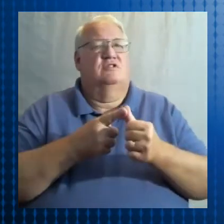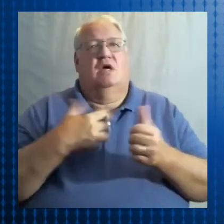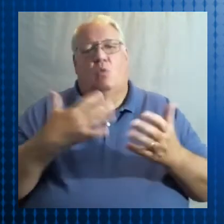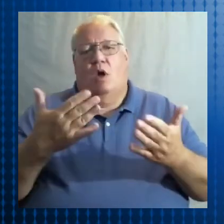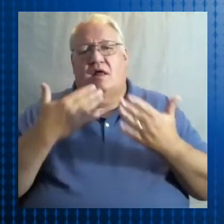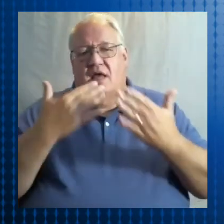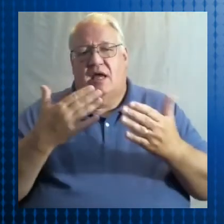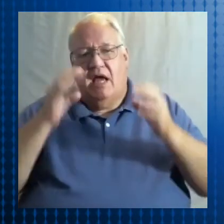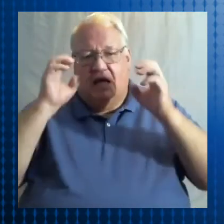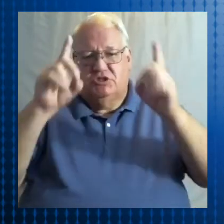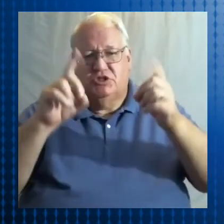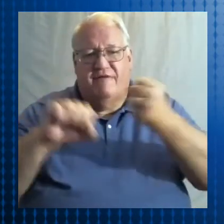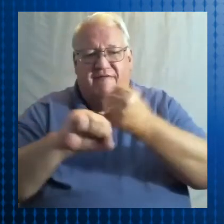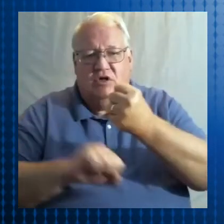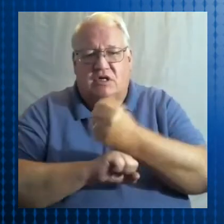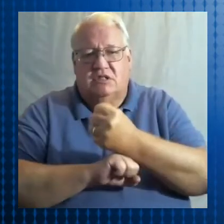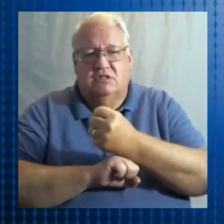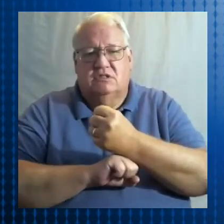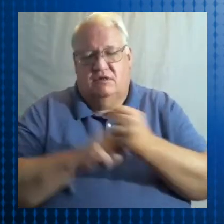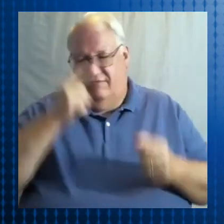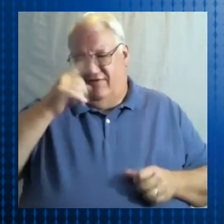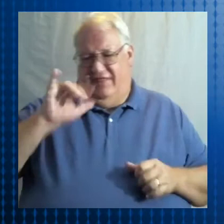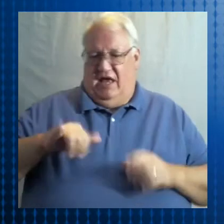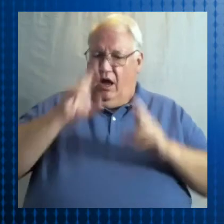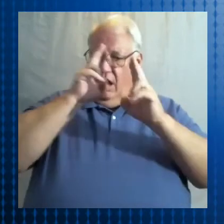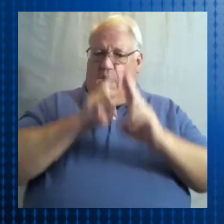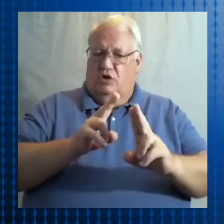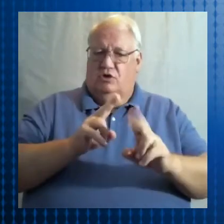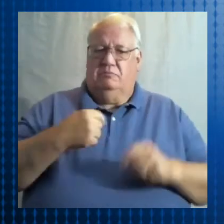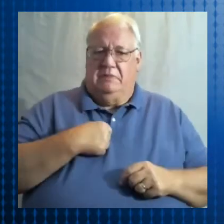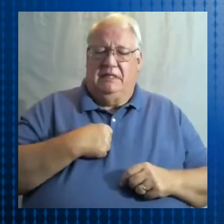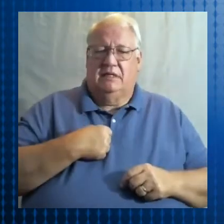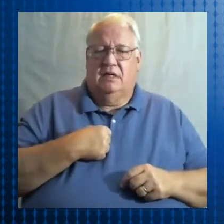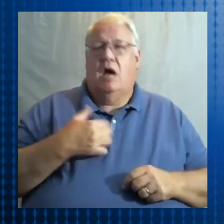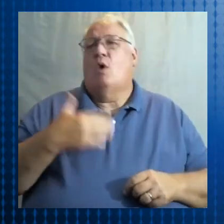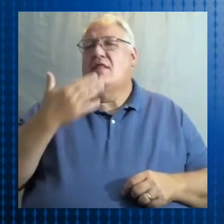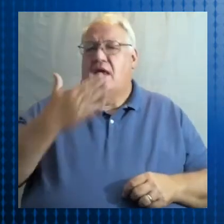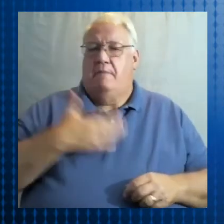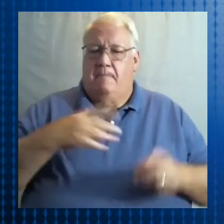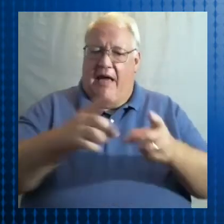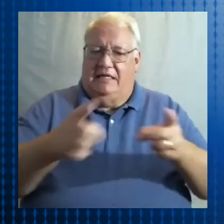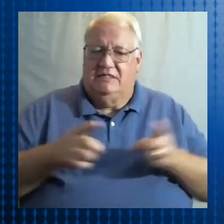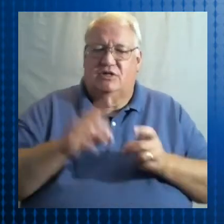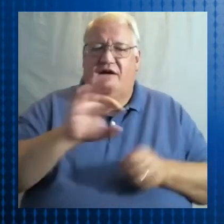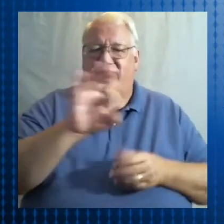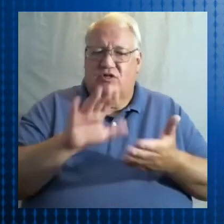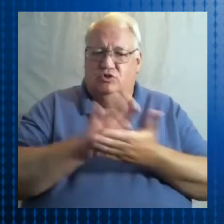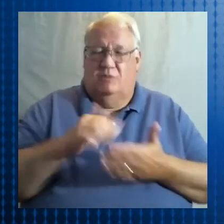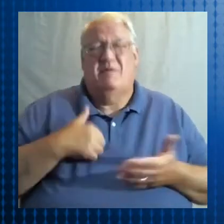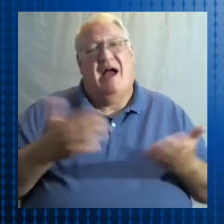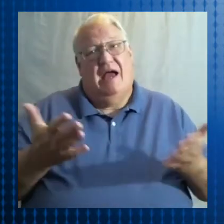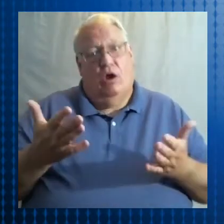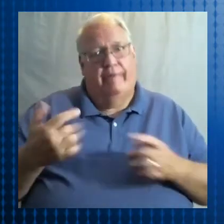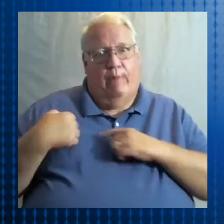the Education Foundation for this honor. I'd like to thank my district, Flint Community Schools. I have been here quite a